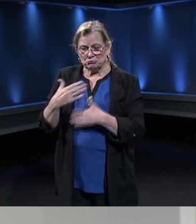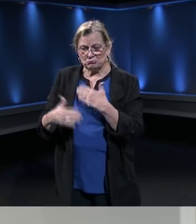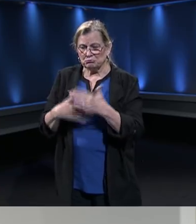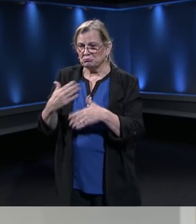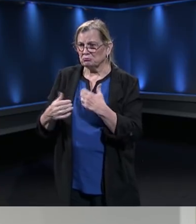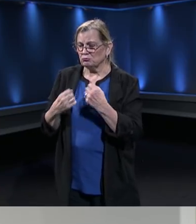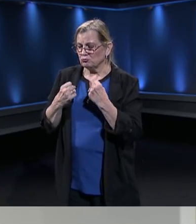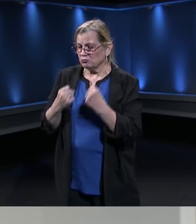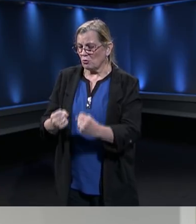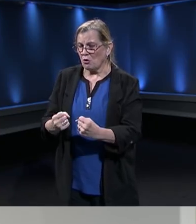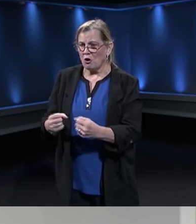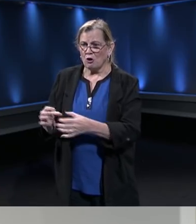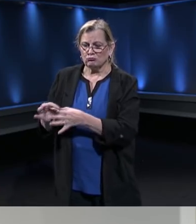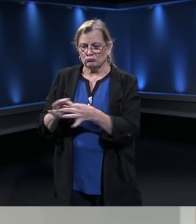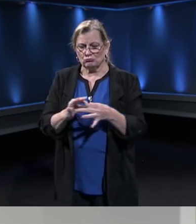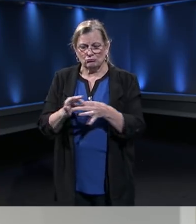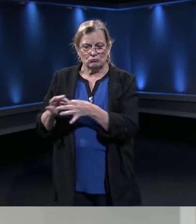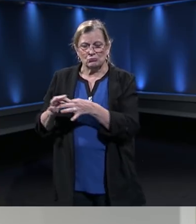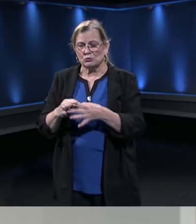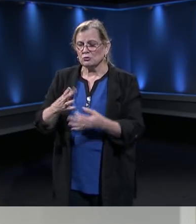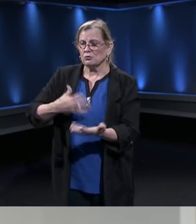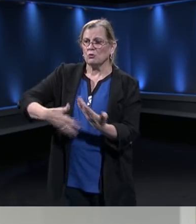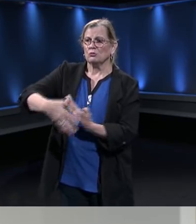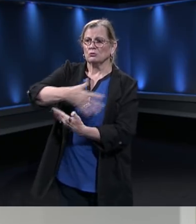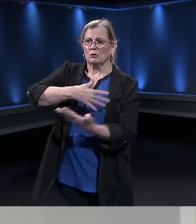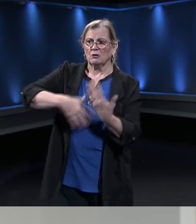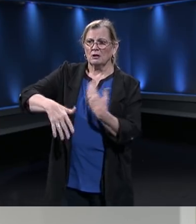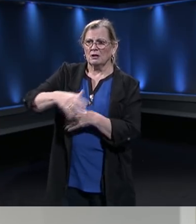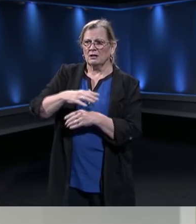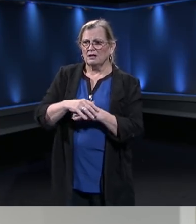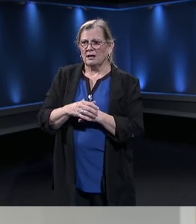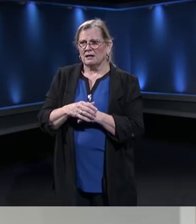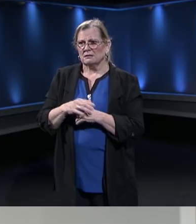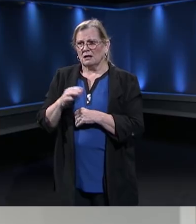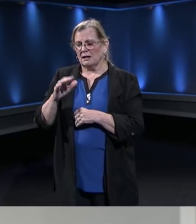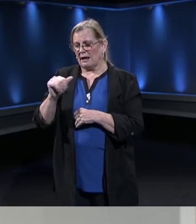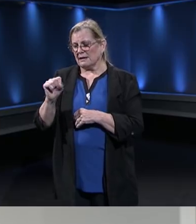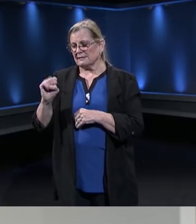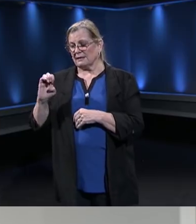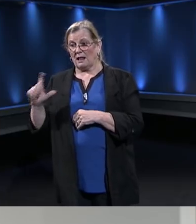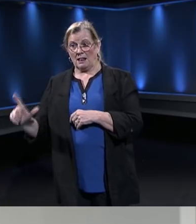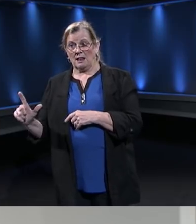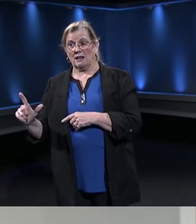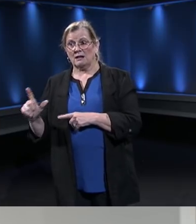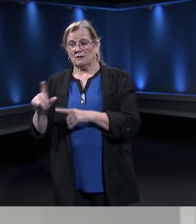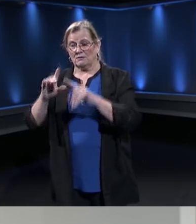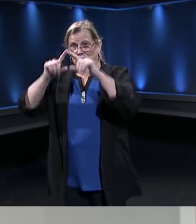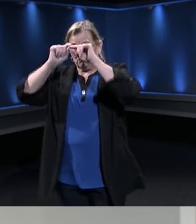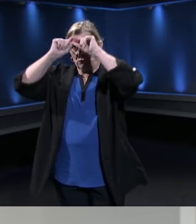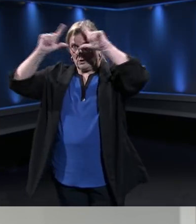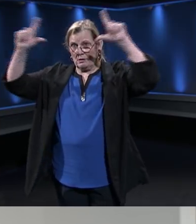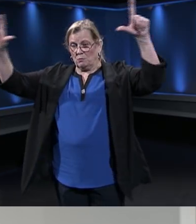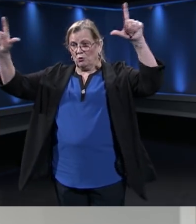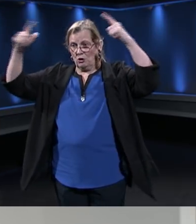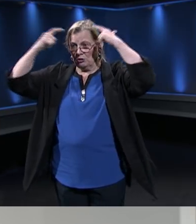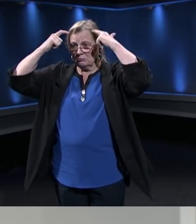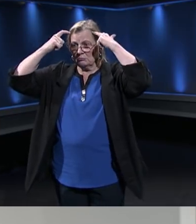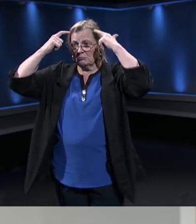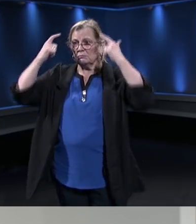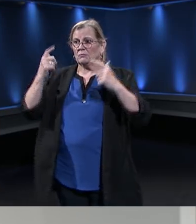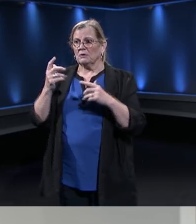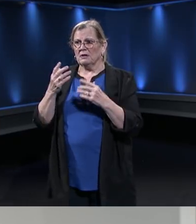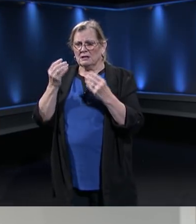really offering the Castle framework to all of our schools and giving it to all of our teachers, and we're embedding that